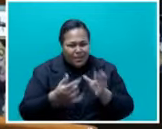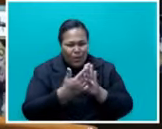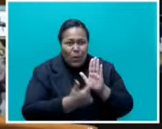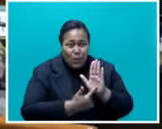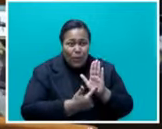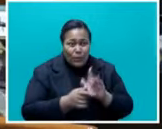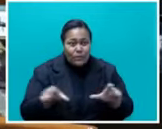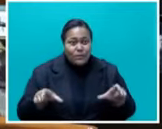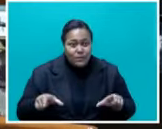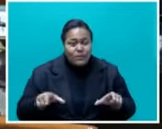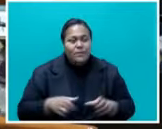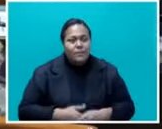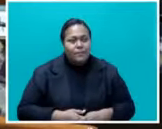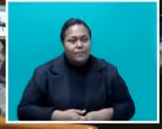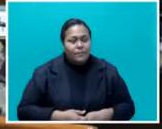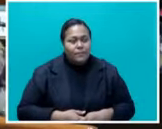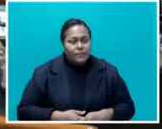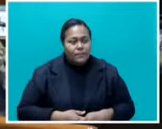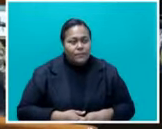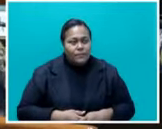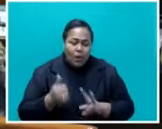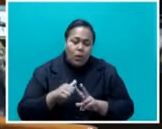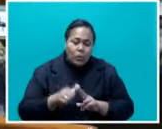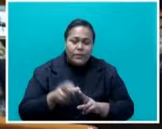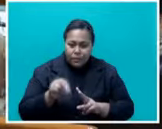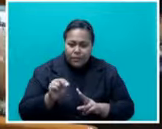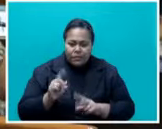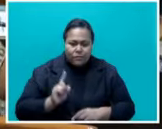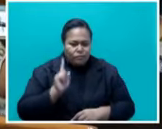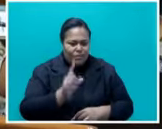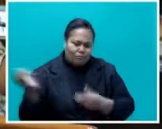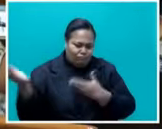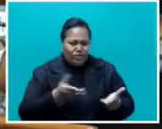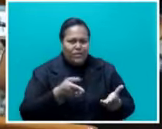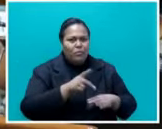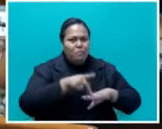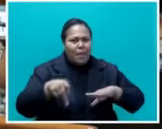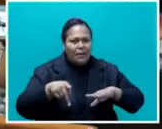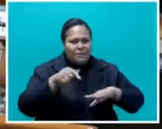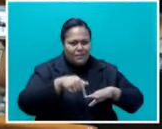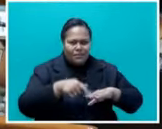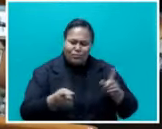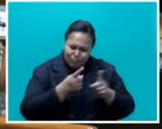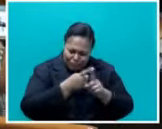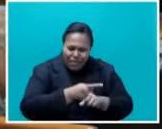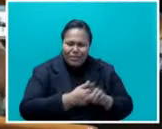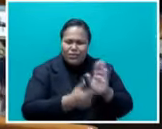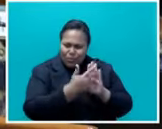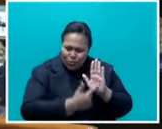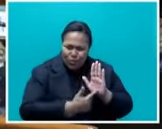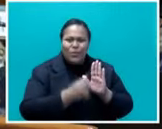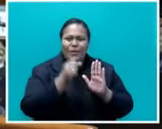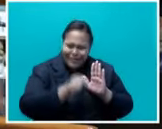and there is always a need to come back to Parliament to change certain laws. No, that's understandable,